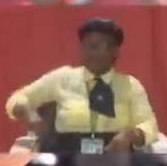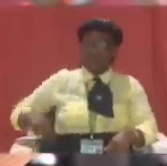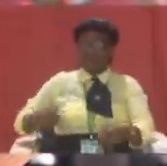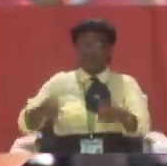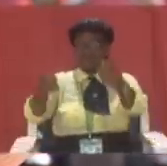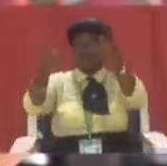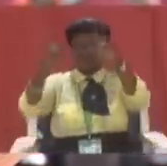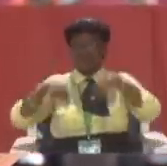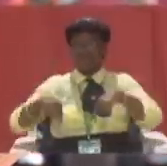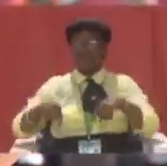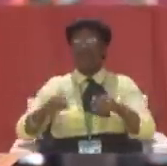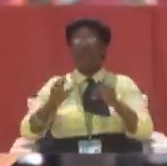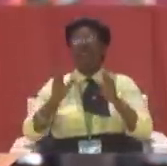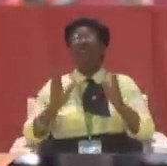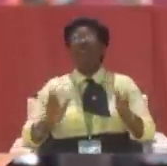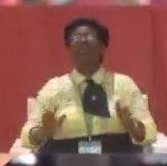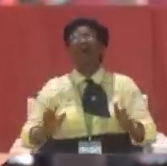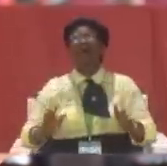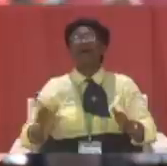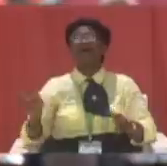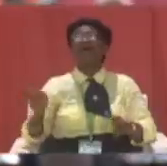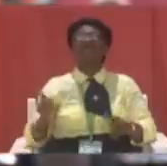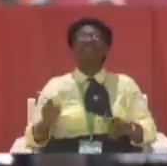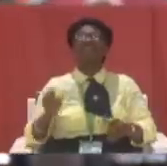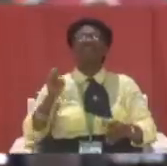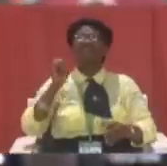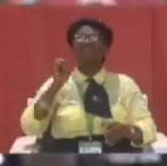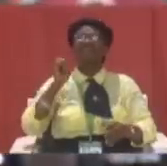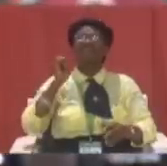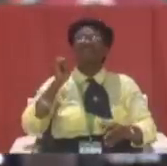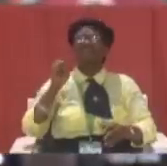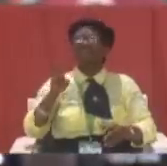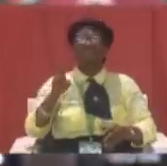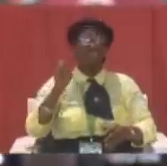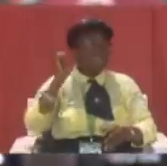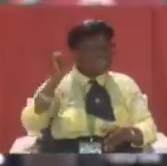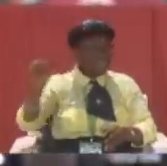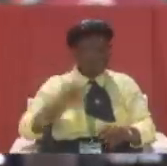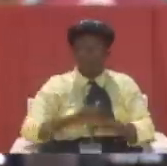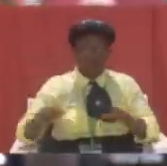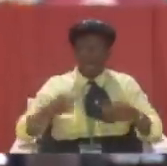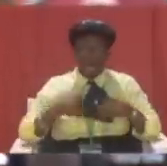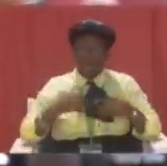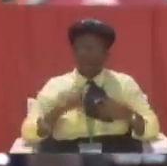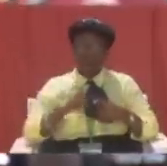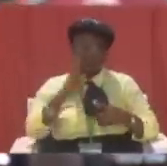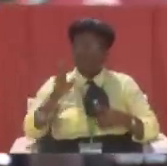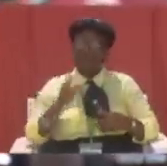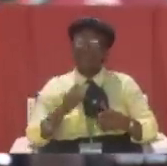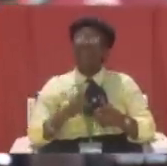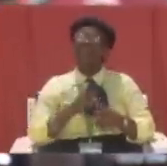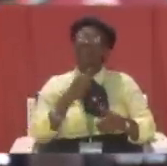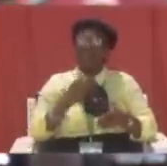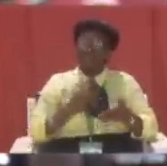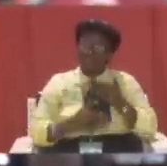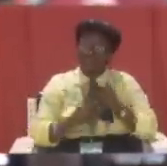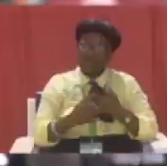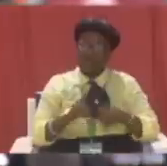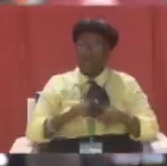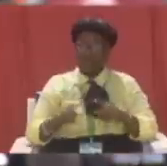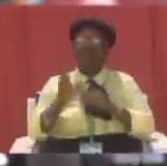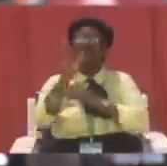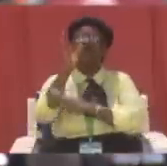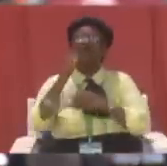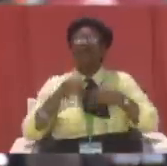You don't have to be the firstborn. Oh, God has a special place for firstborn.